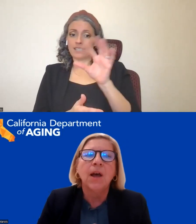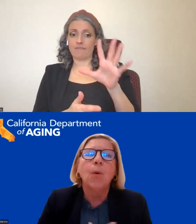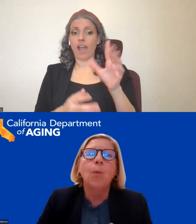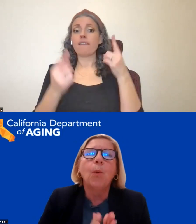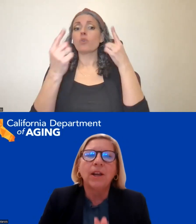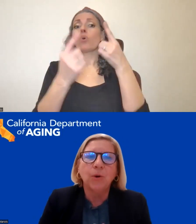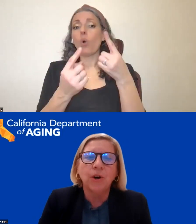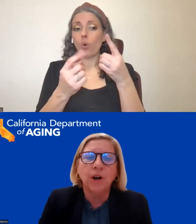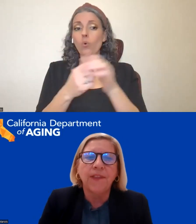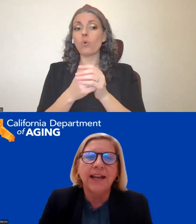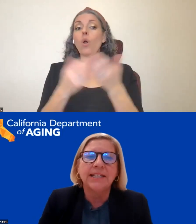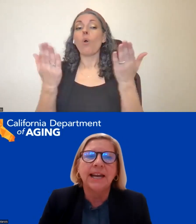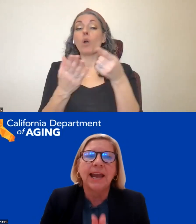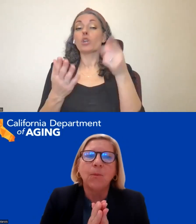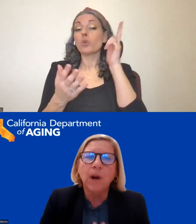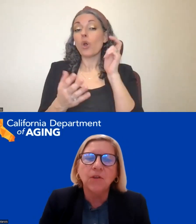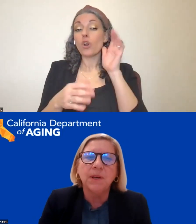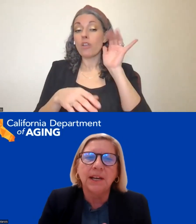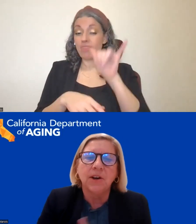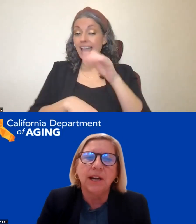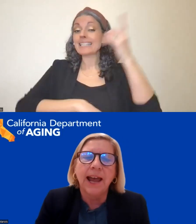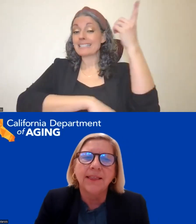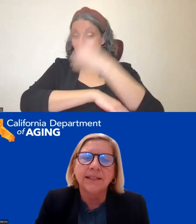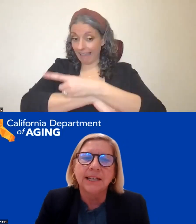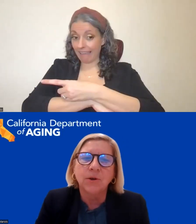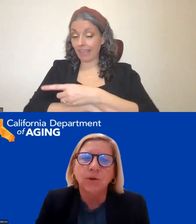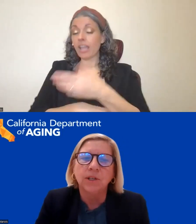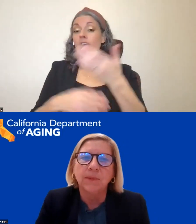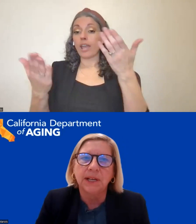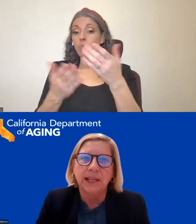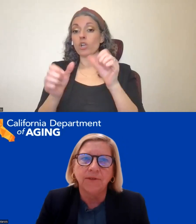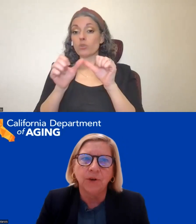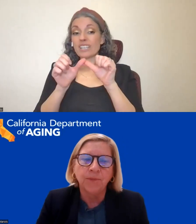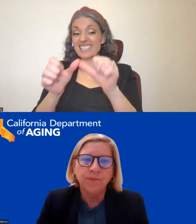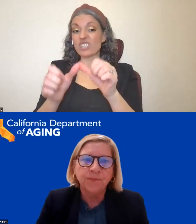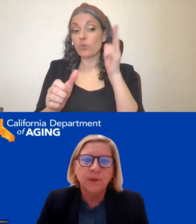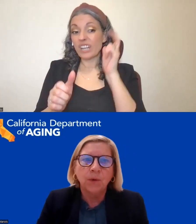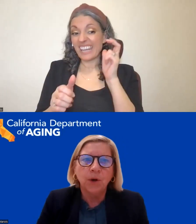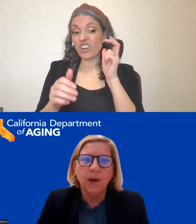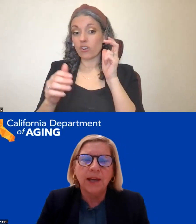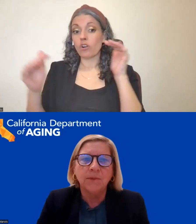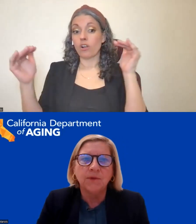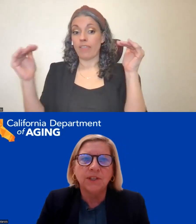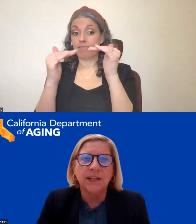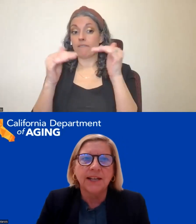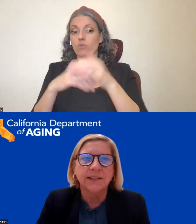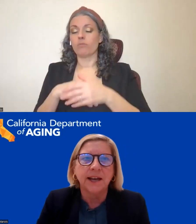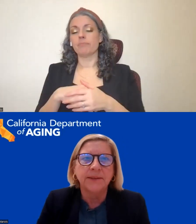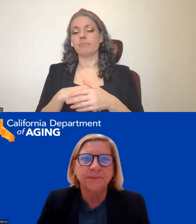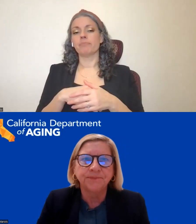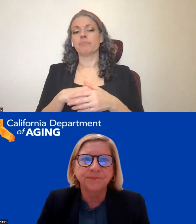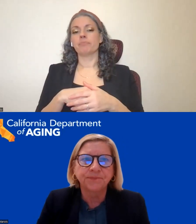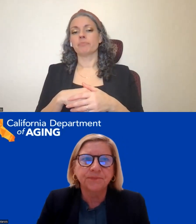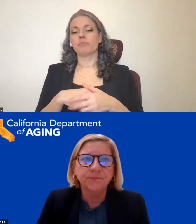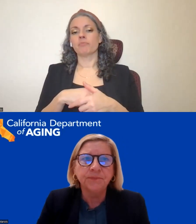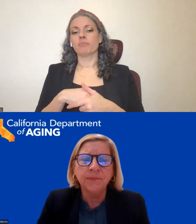initiatives, what you heard on that day and what you've been hearing at the stakeholder committee level. We'll go ahead and move to the next